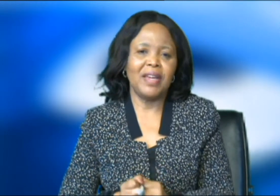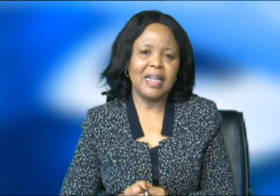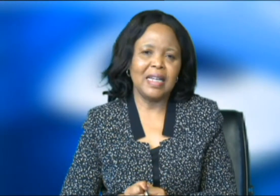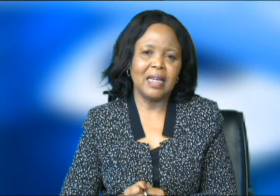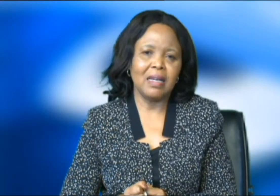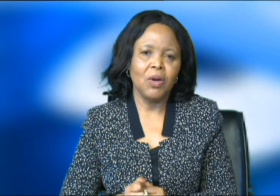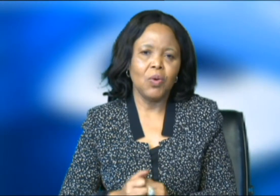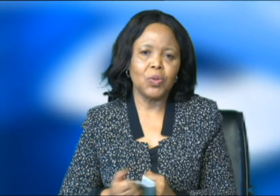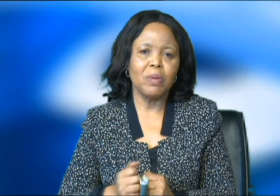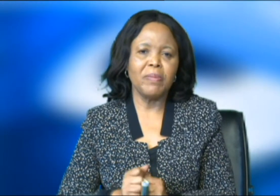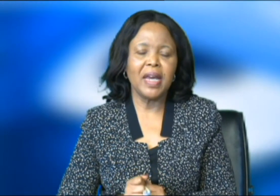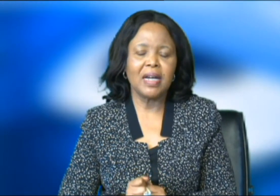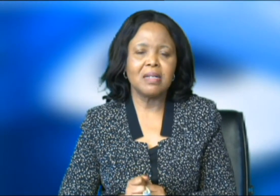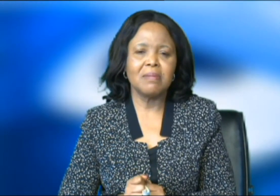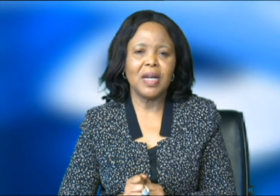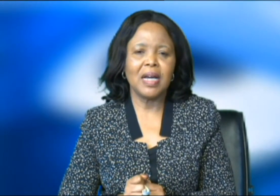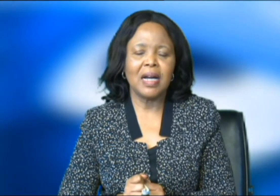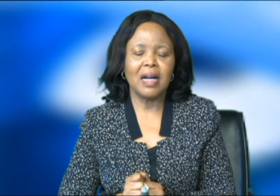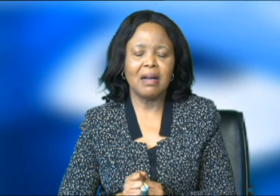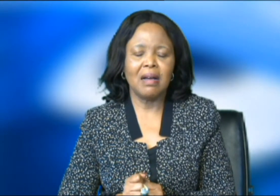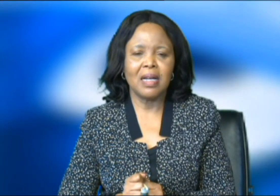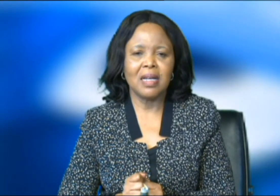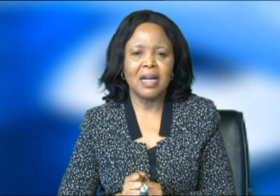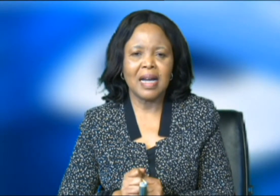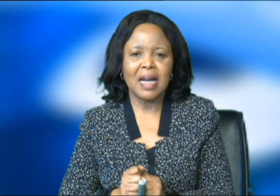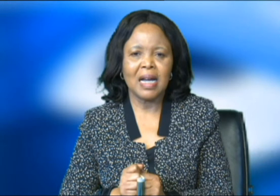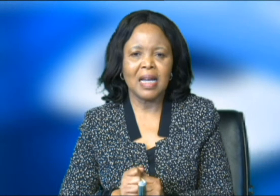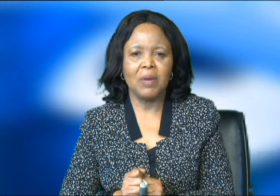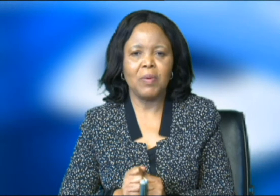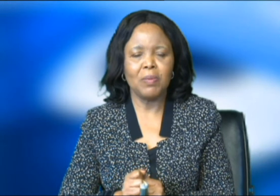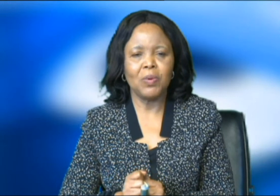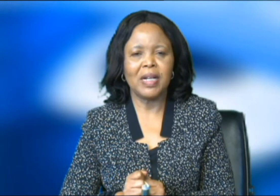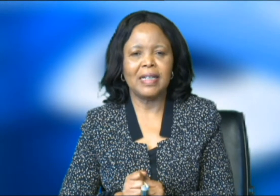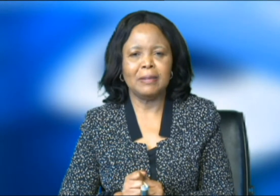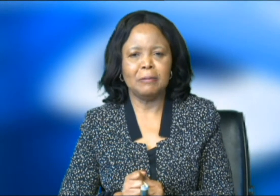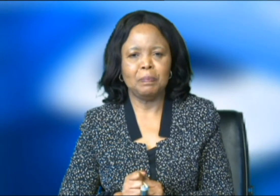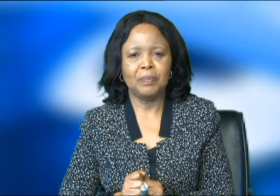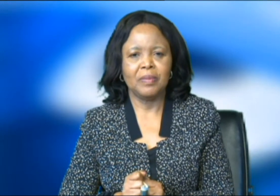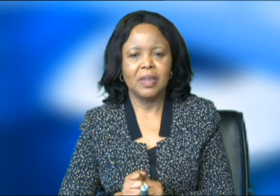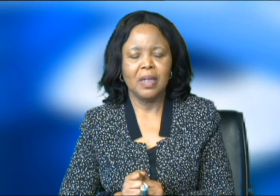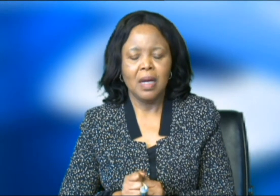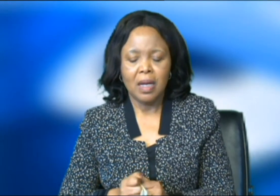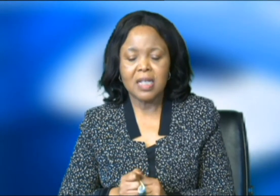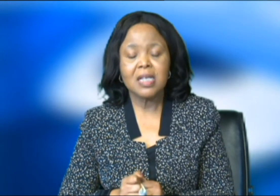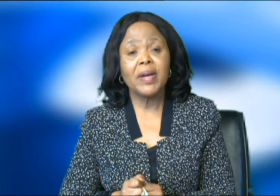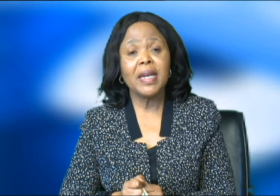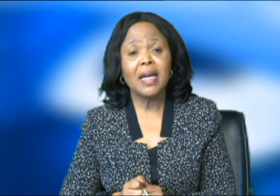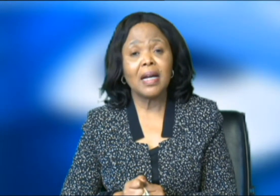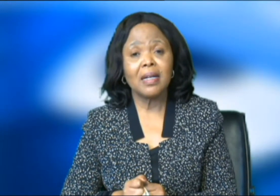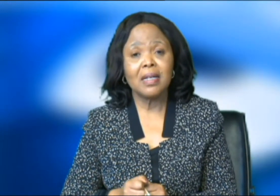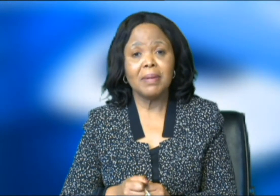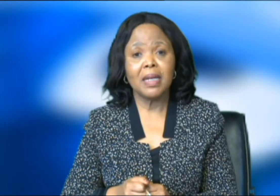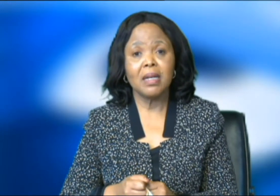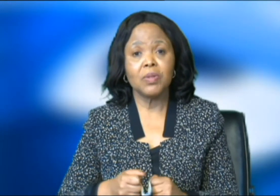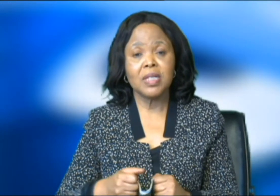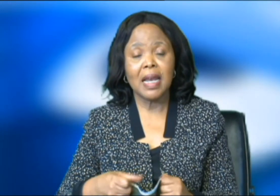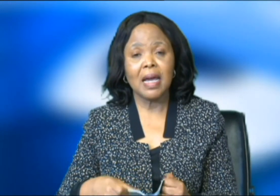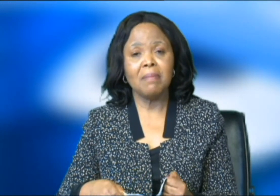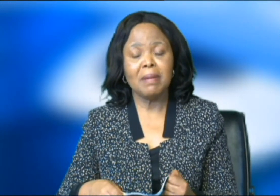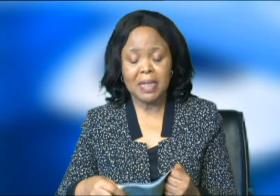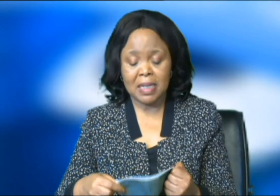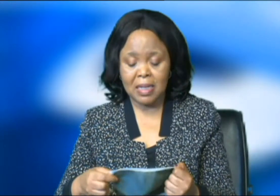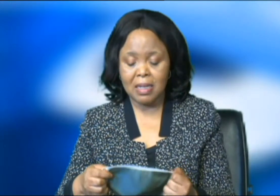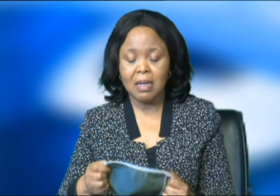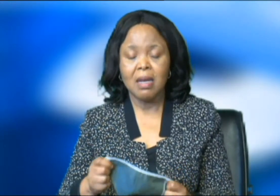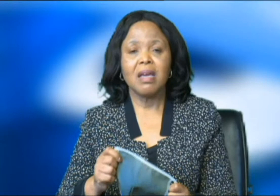naye avikeleke ukuthi lomyena kathimula angangenwa ngumkhuhlane. Lese kwenteka ke nebekunene ukuthi